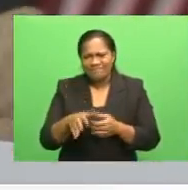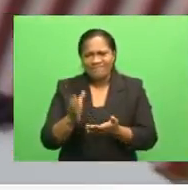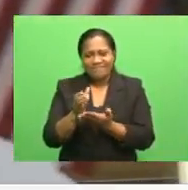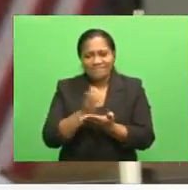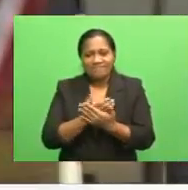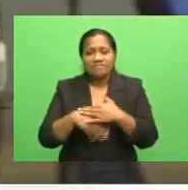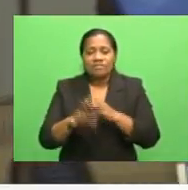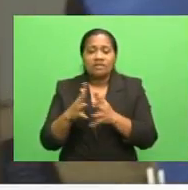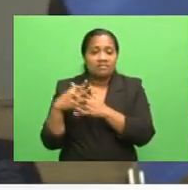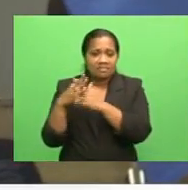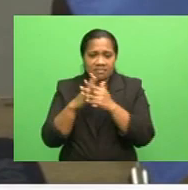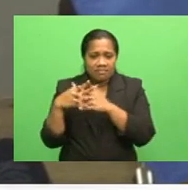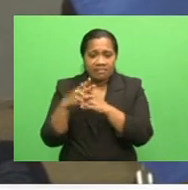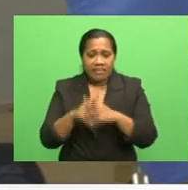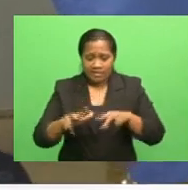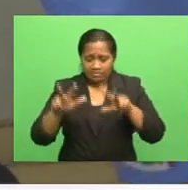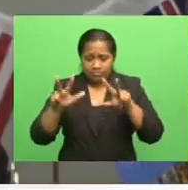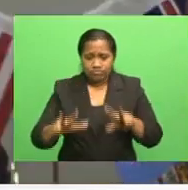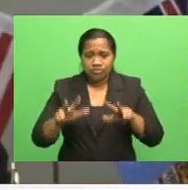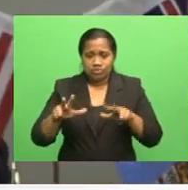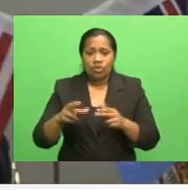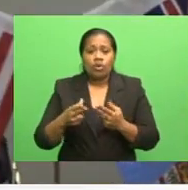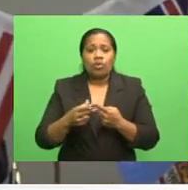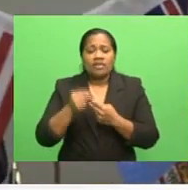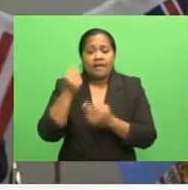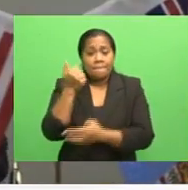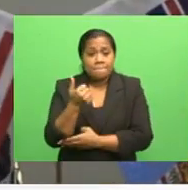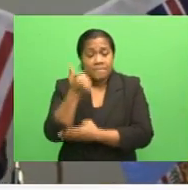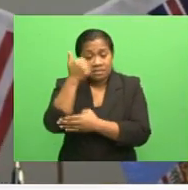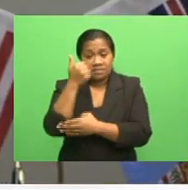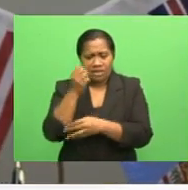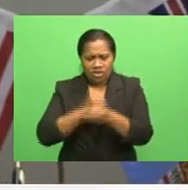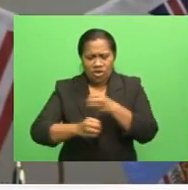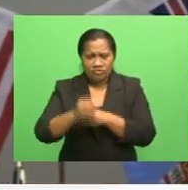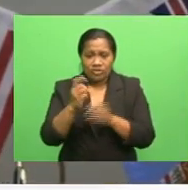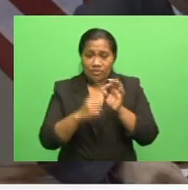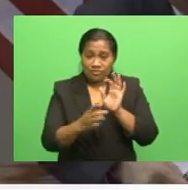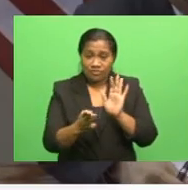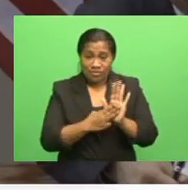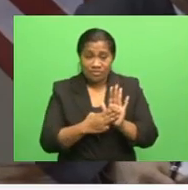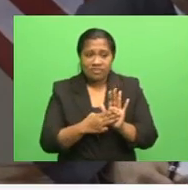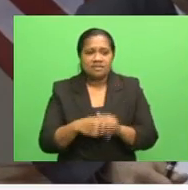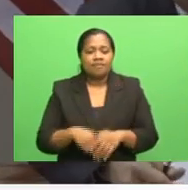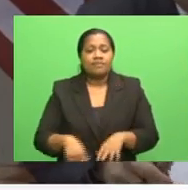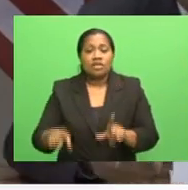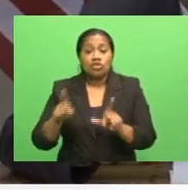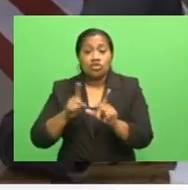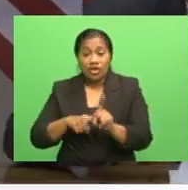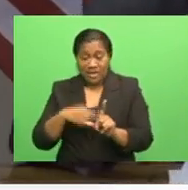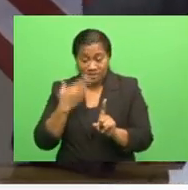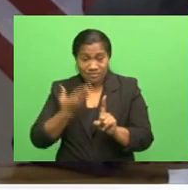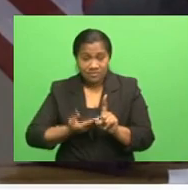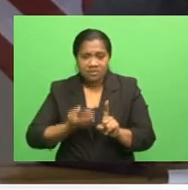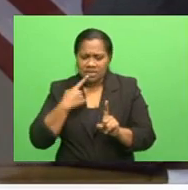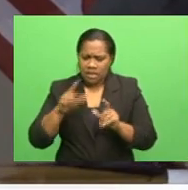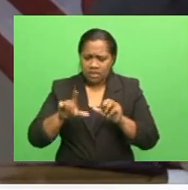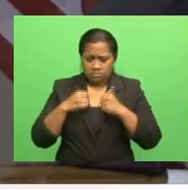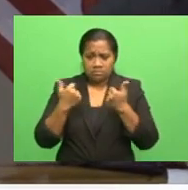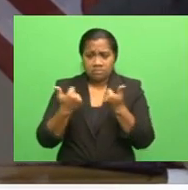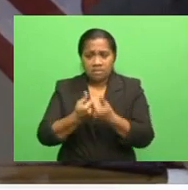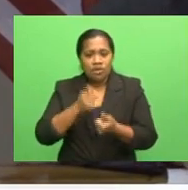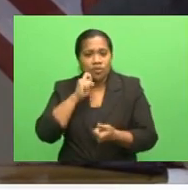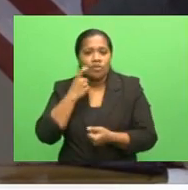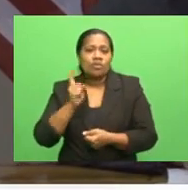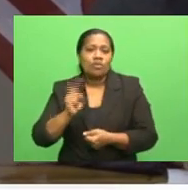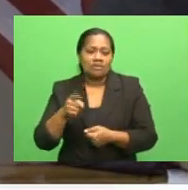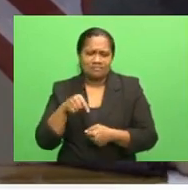agreement with the U.S. Ambassador, Permanent Secretary of the Office of the Prime Minister, Yogesh Karan, says the agreement will ultimately deepen